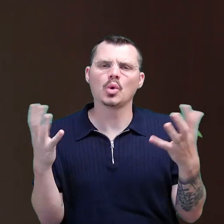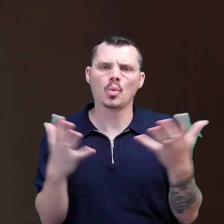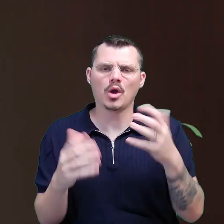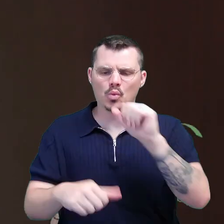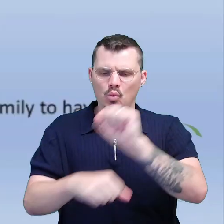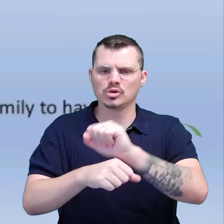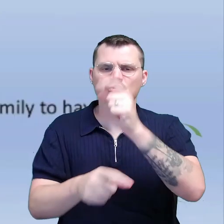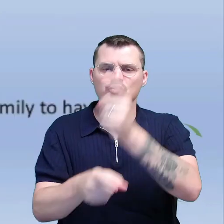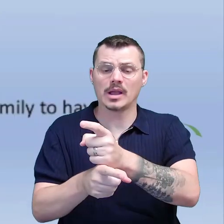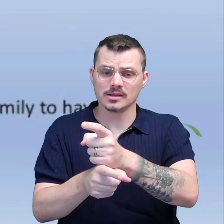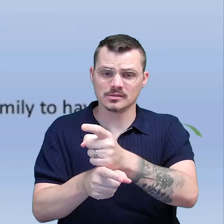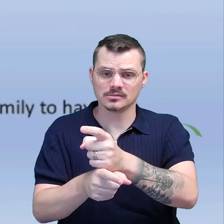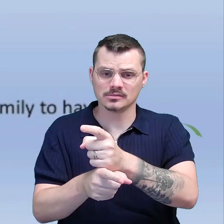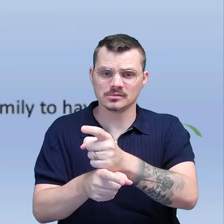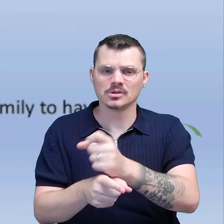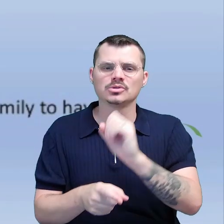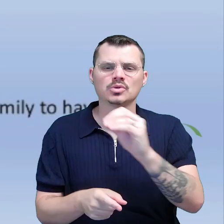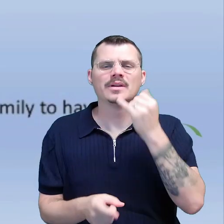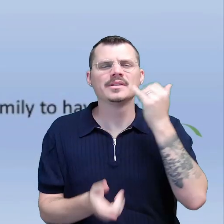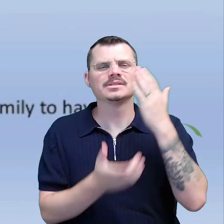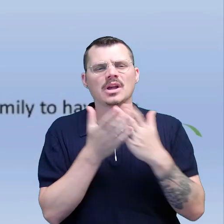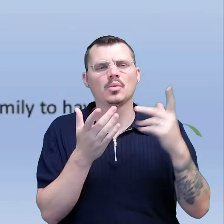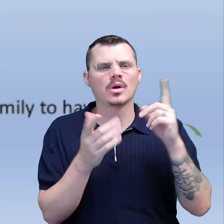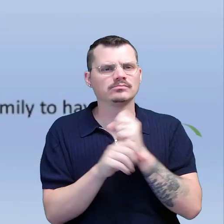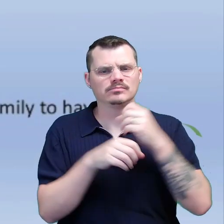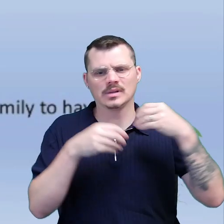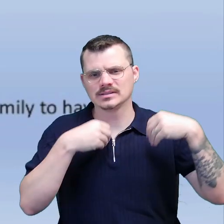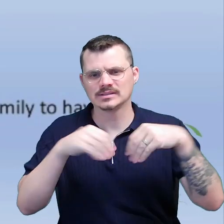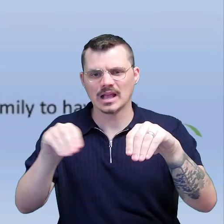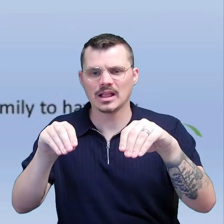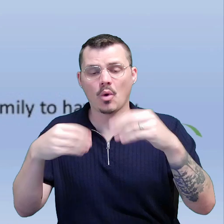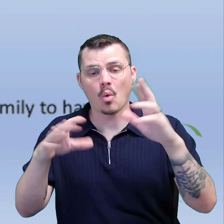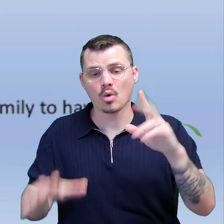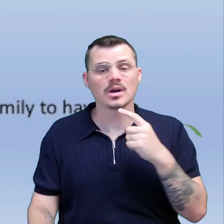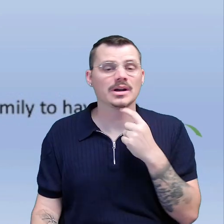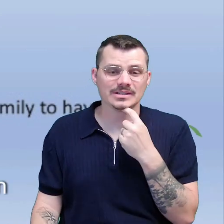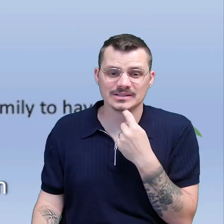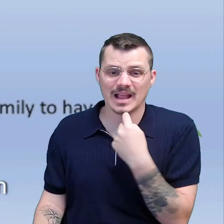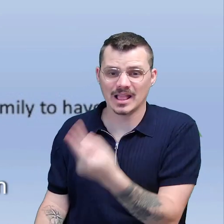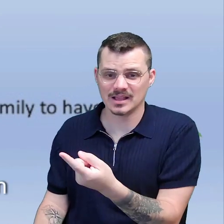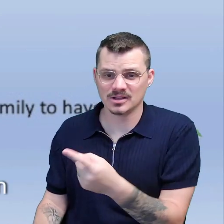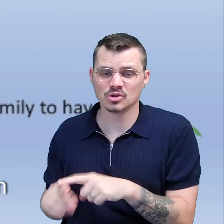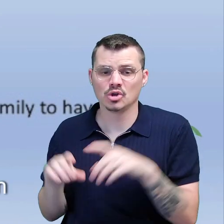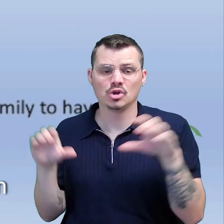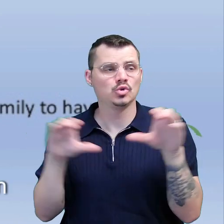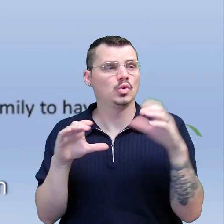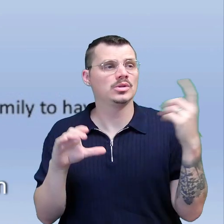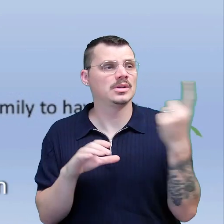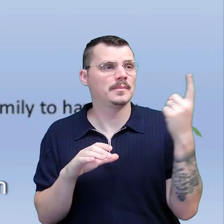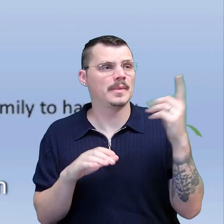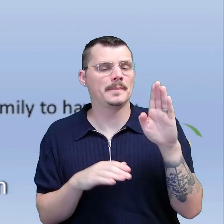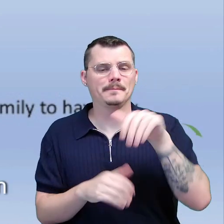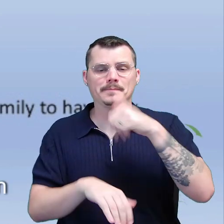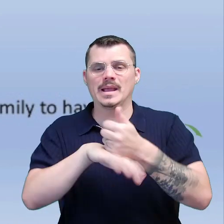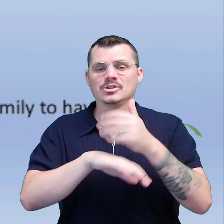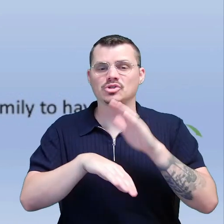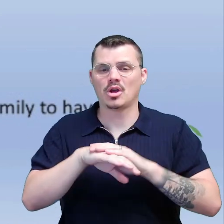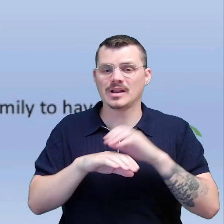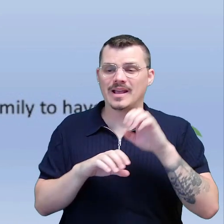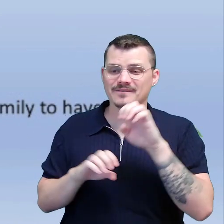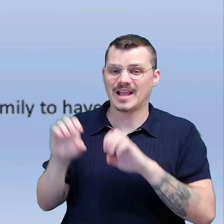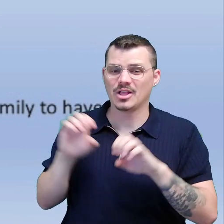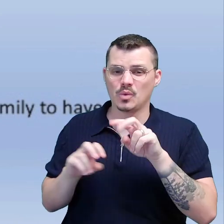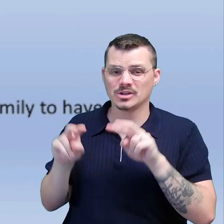what works right. So if somebody's selling or telling to do something based on an evaluation